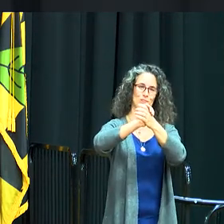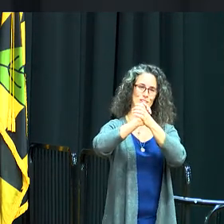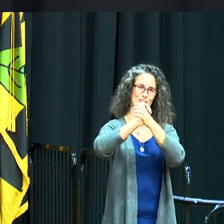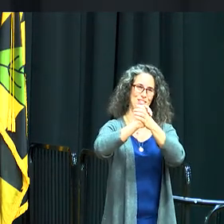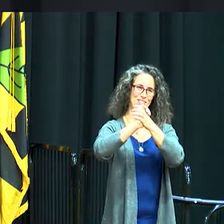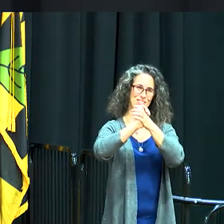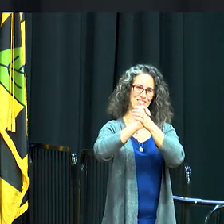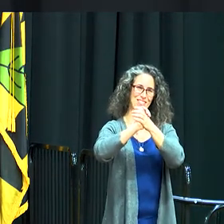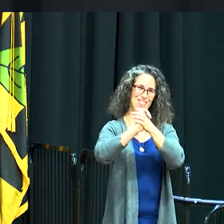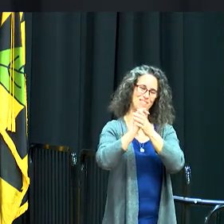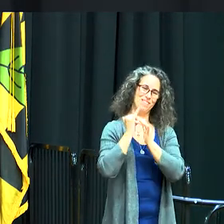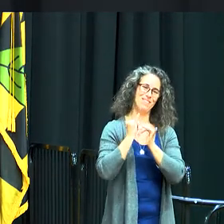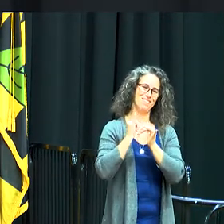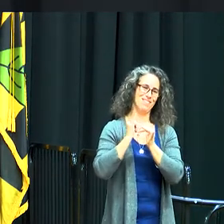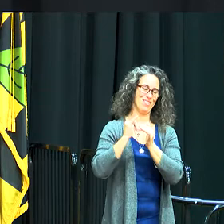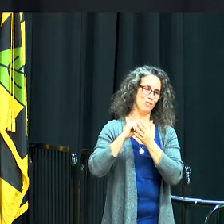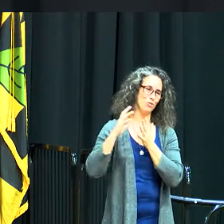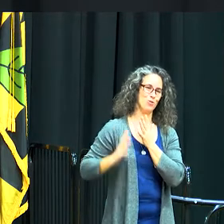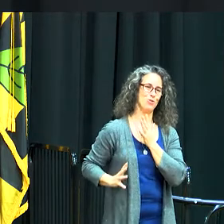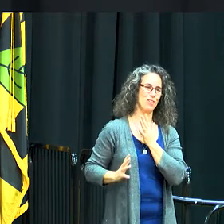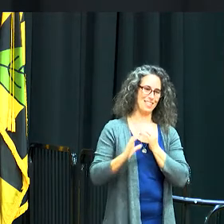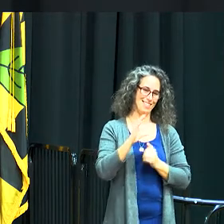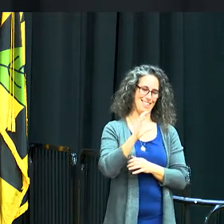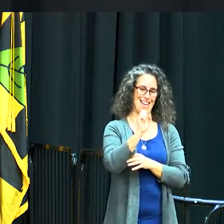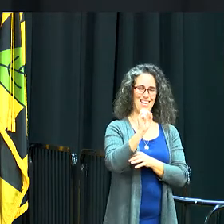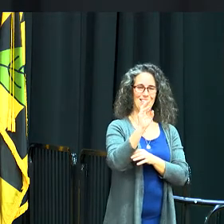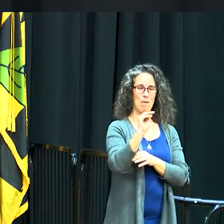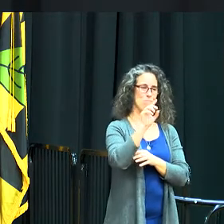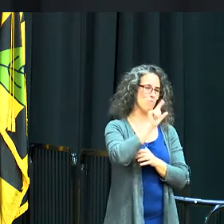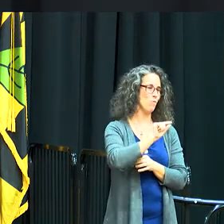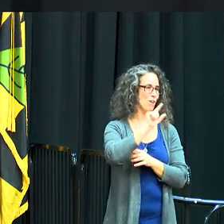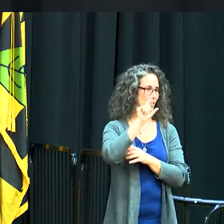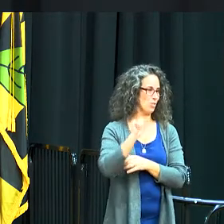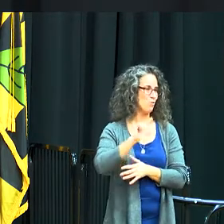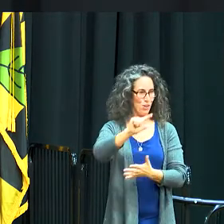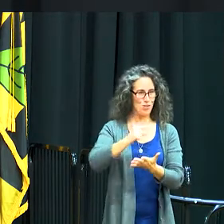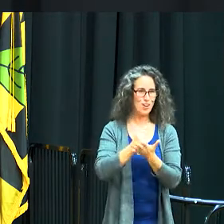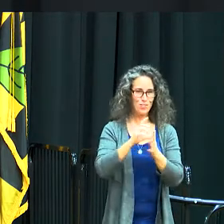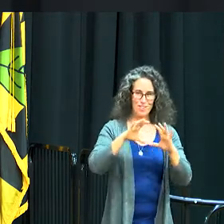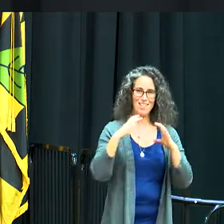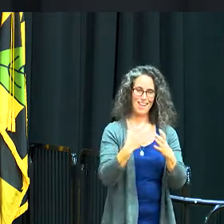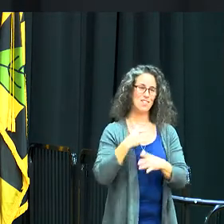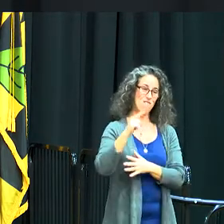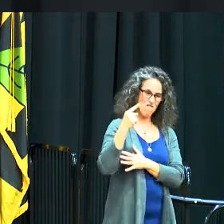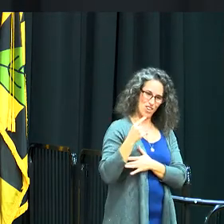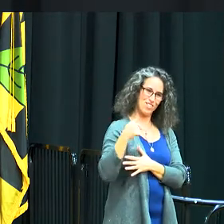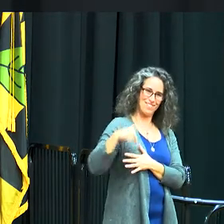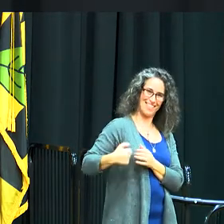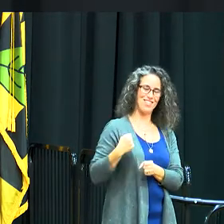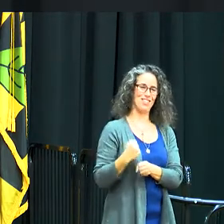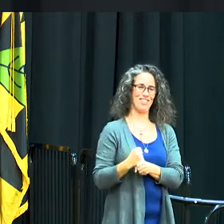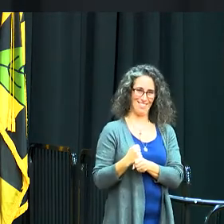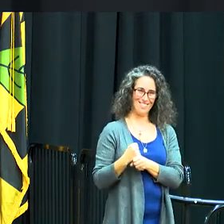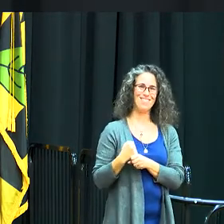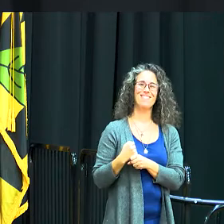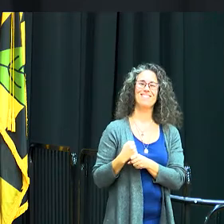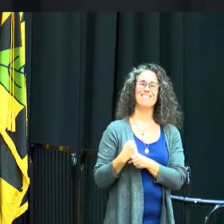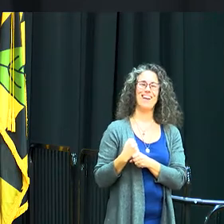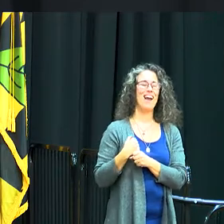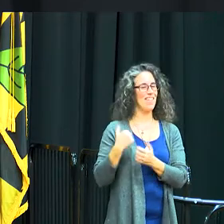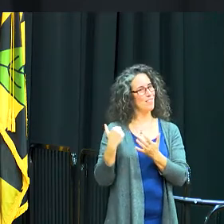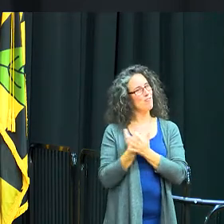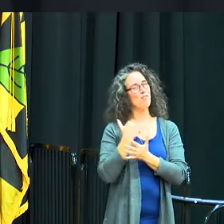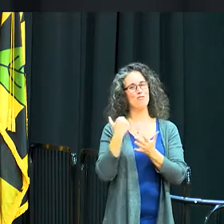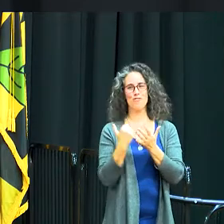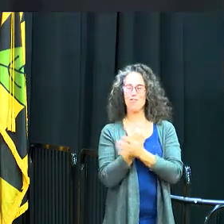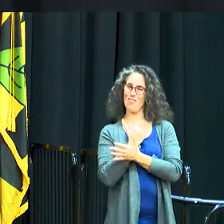fellow students, the CSM 2020 graduating class, the very first of this year in the fresh decade.